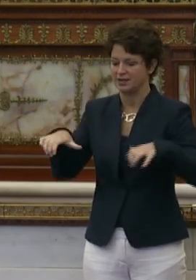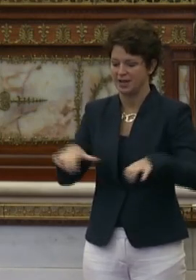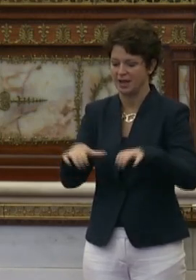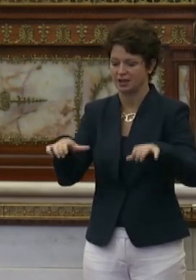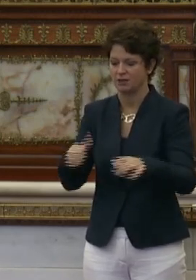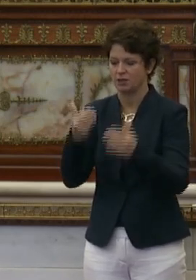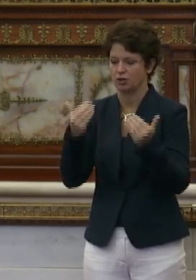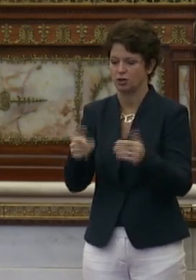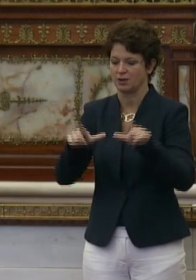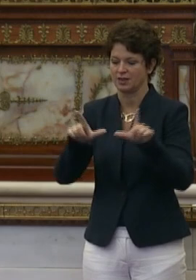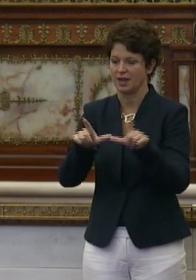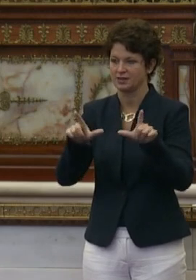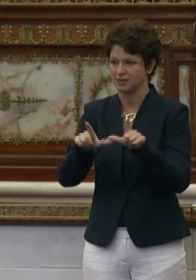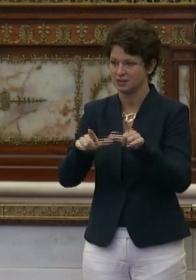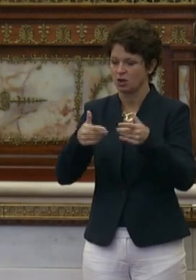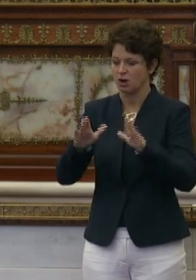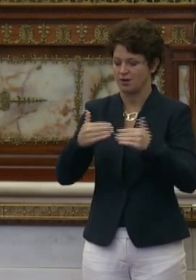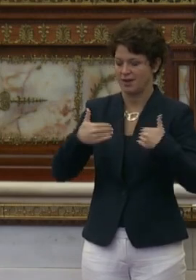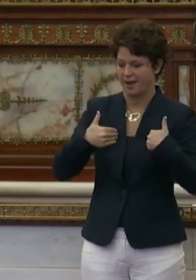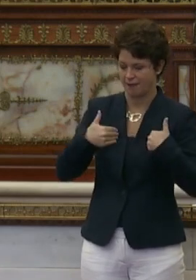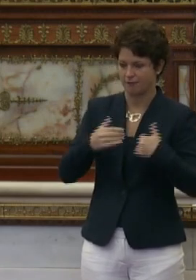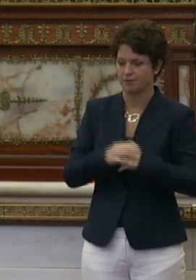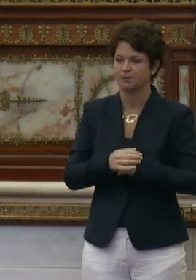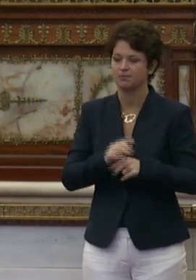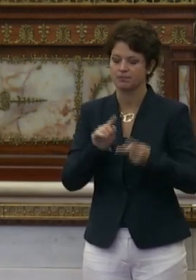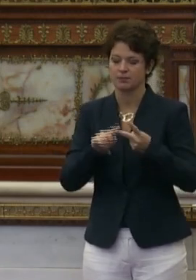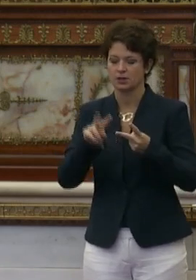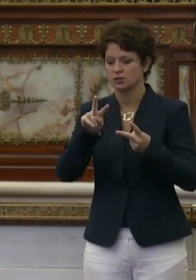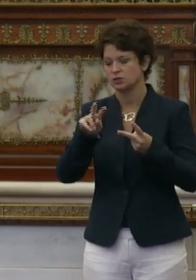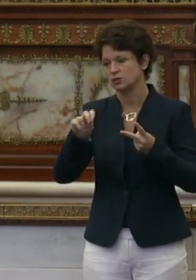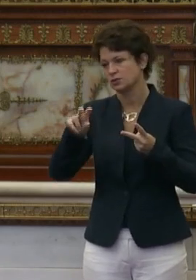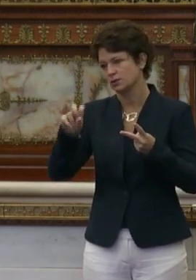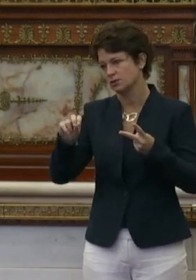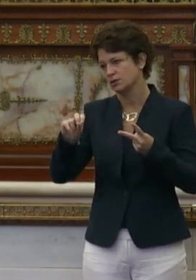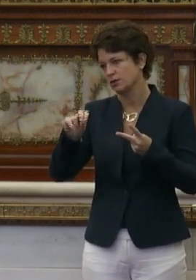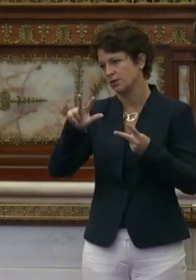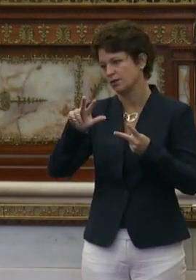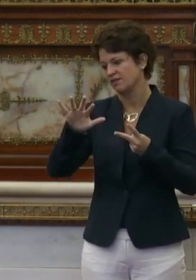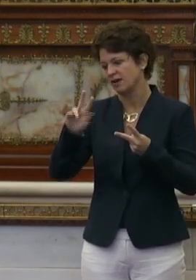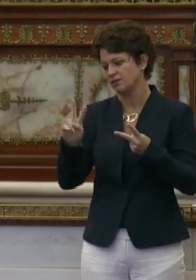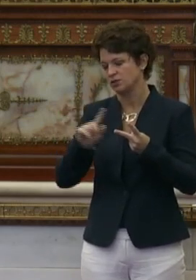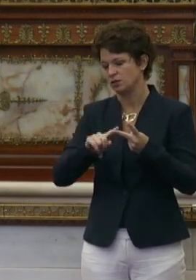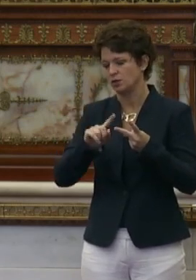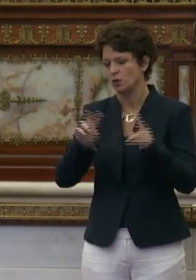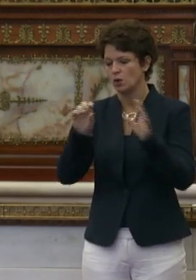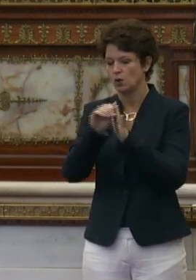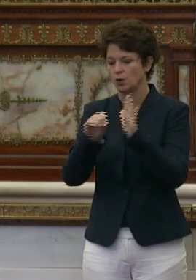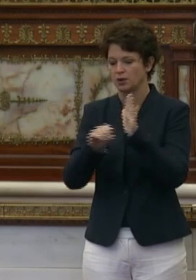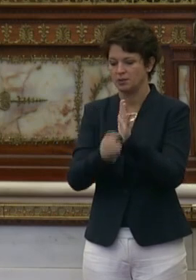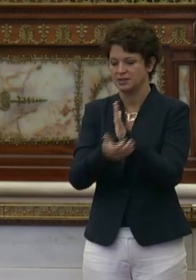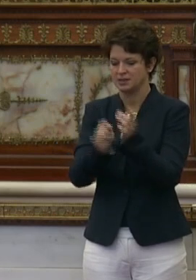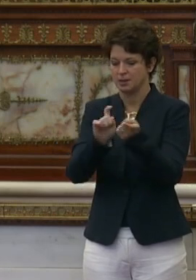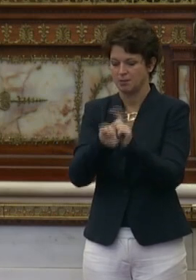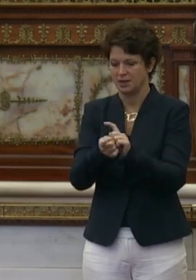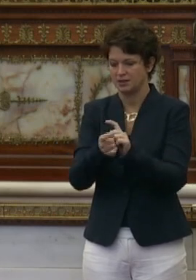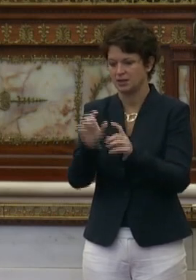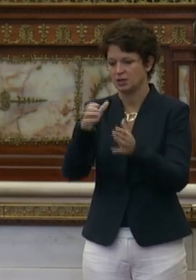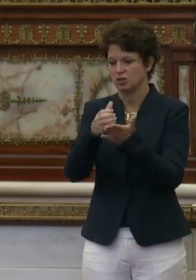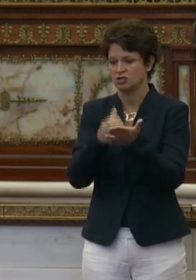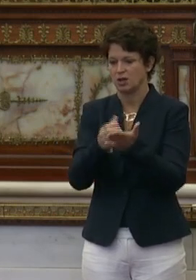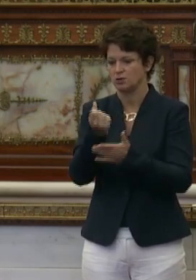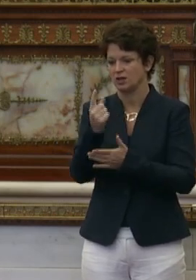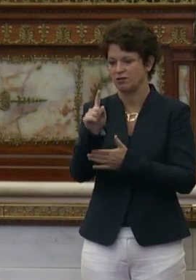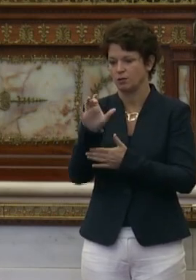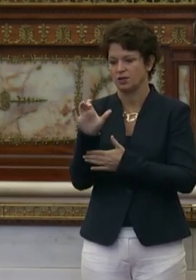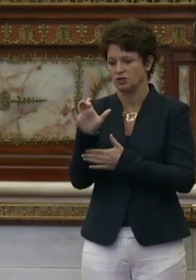currently licensed sidewalk cafe operations. And Bill Number 200352, entitled an ordinance amending Chapter 11-100